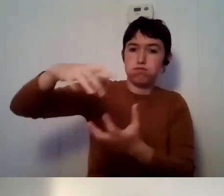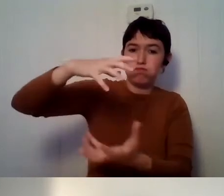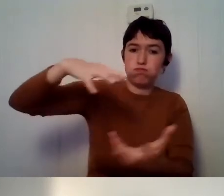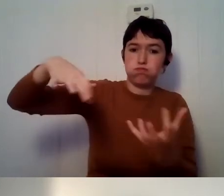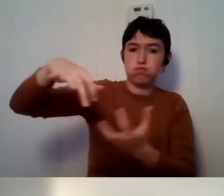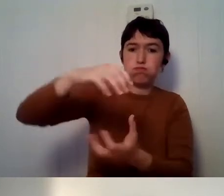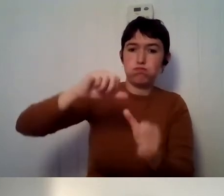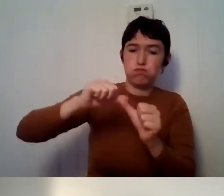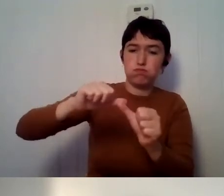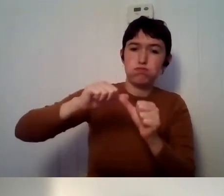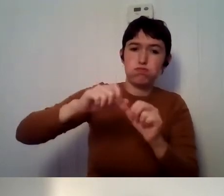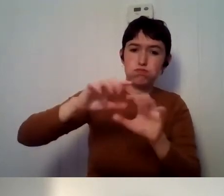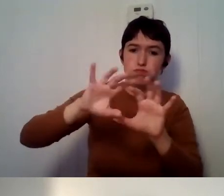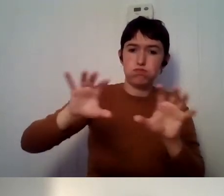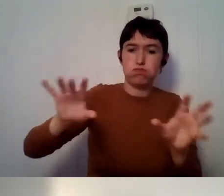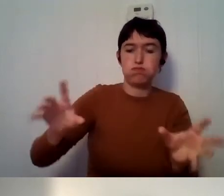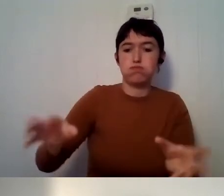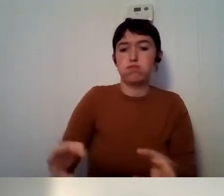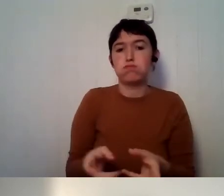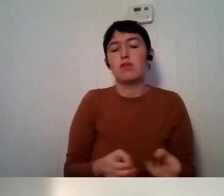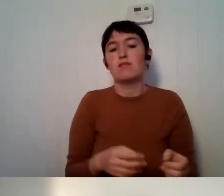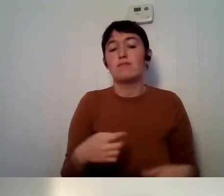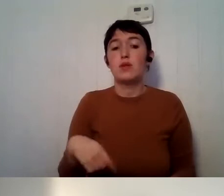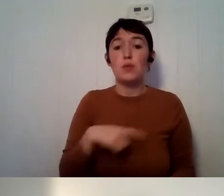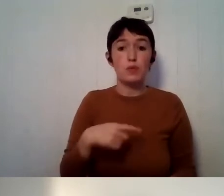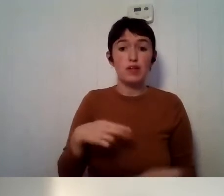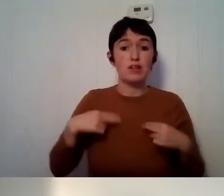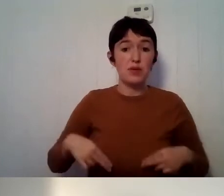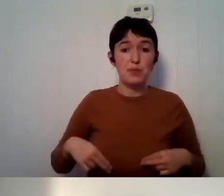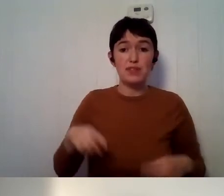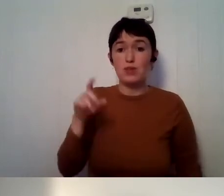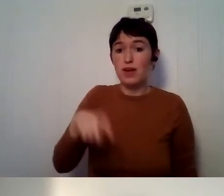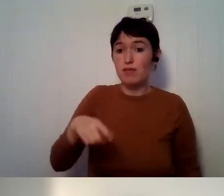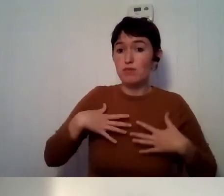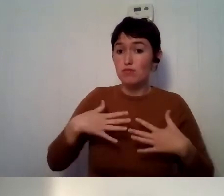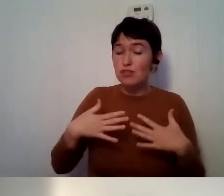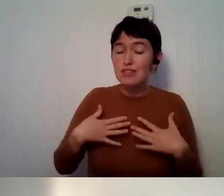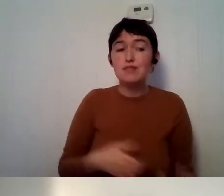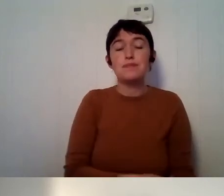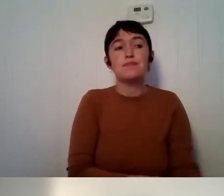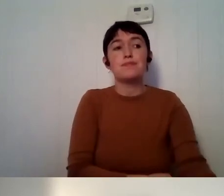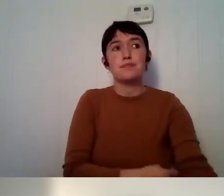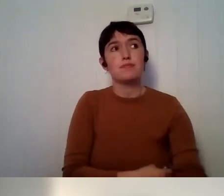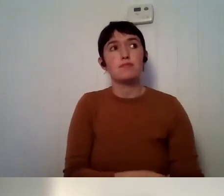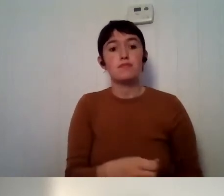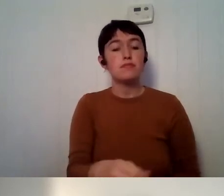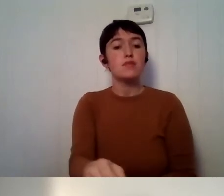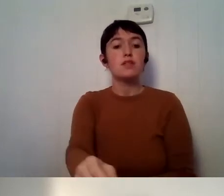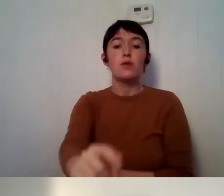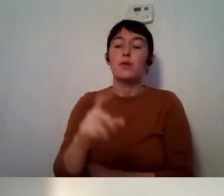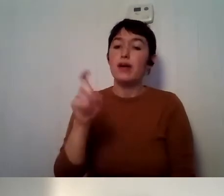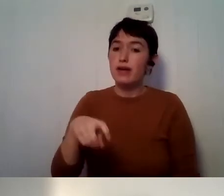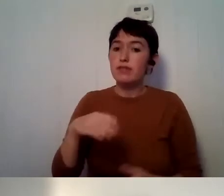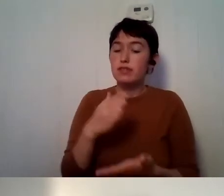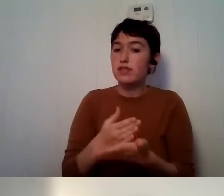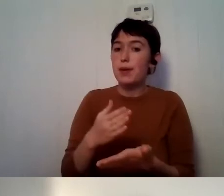it starts to pollute the atmosphere that we as humans and other species require to live on. So we have to stop burning fossil fuels. We